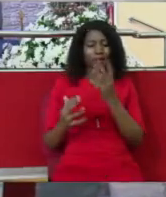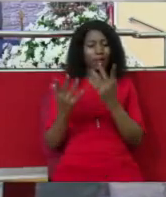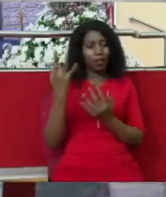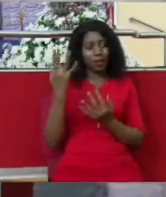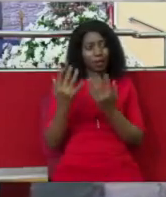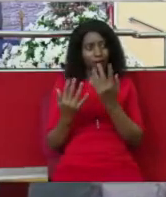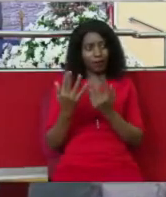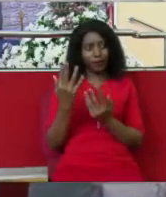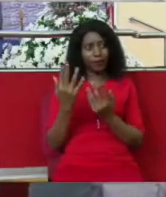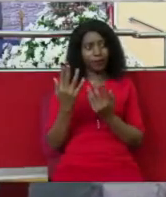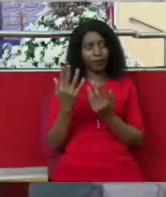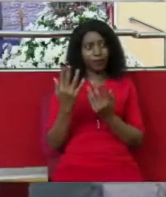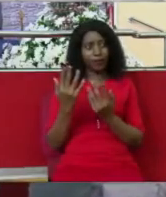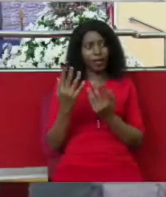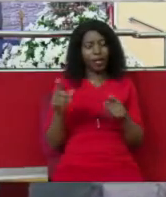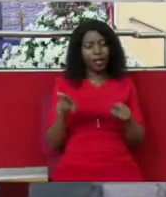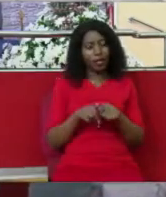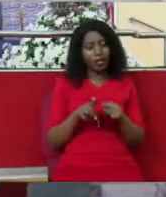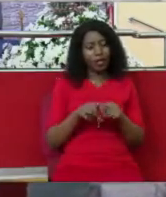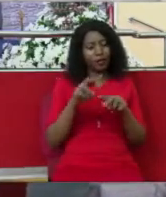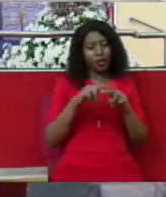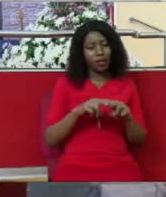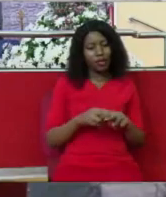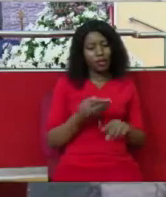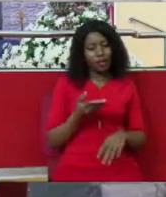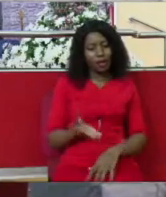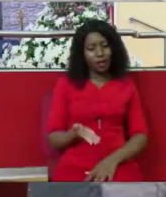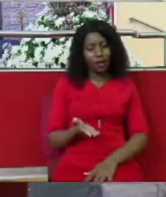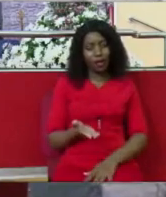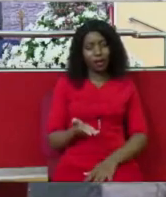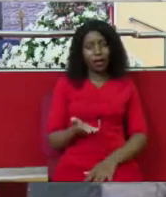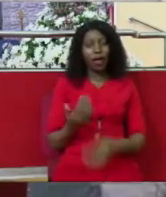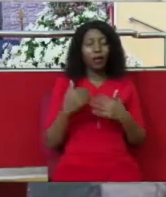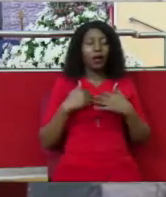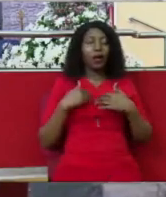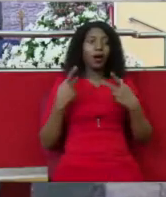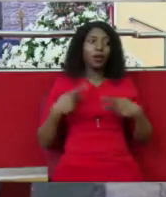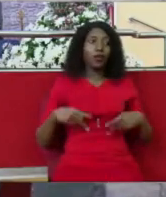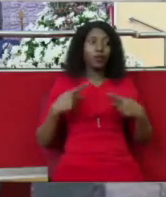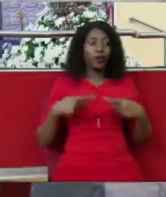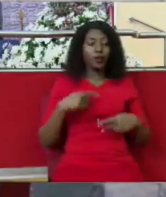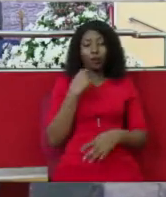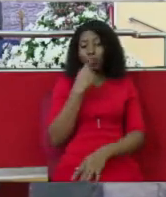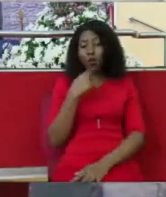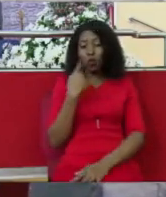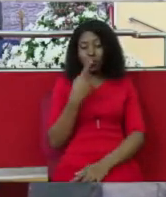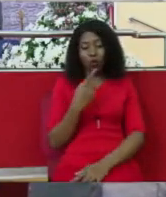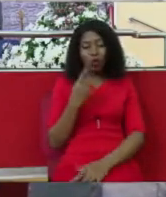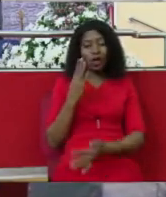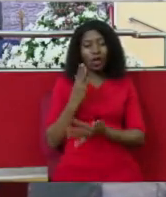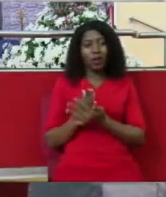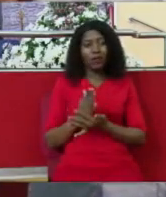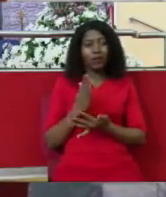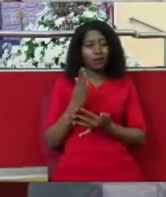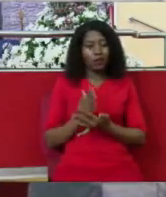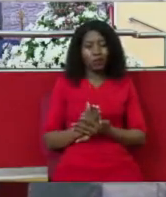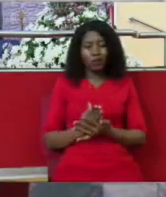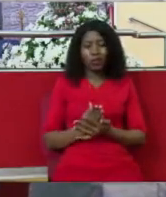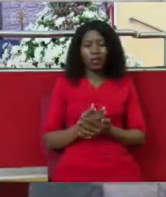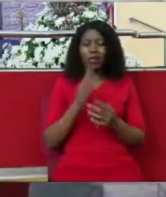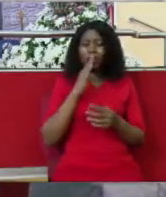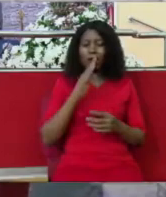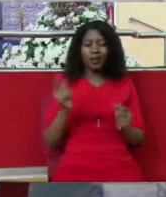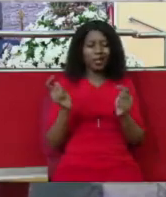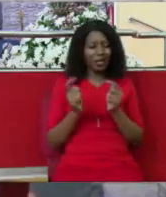It's like when we are sitting in this place and maybe there are a people group that have really really been a thorn in your flesh.